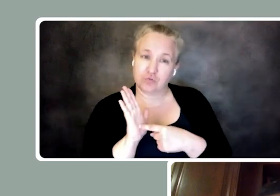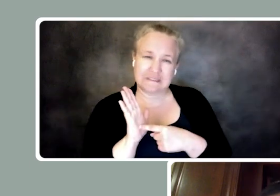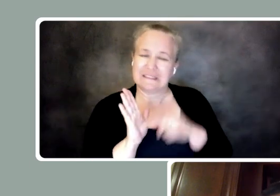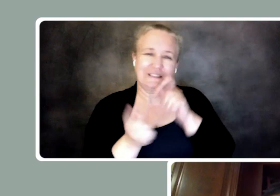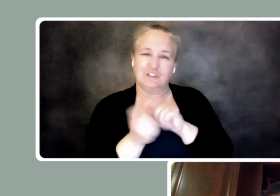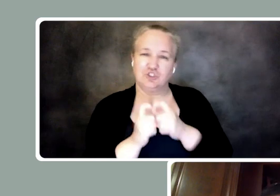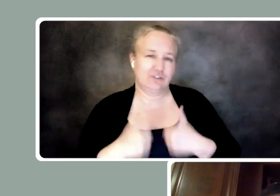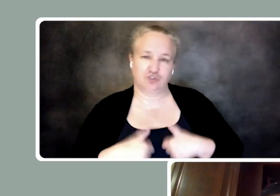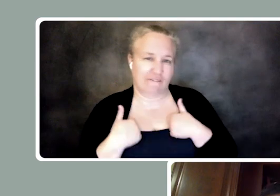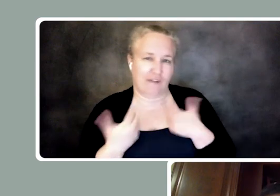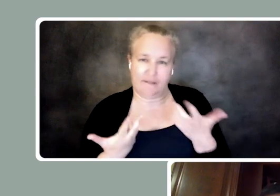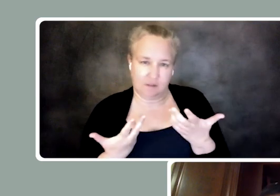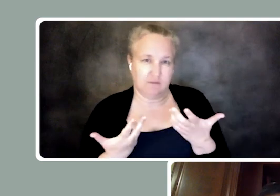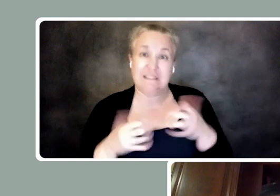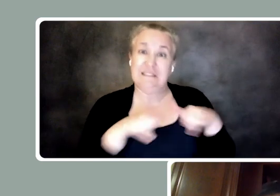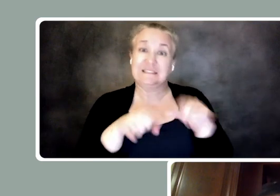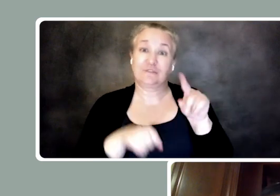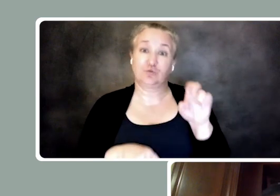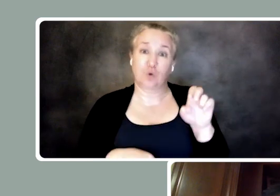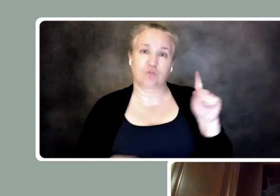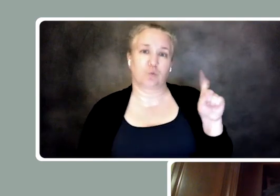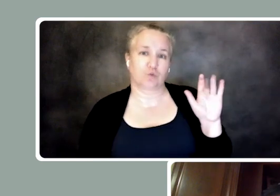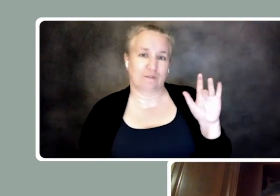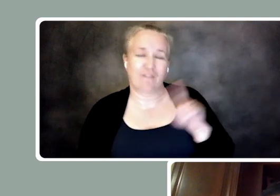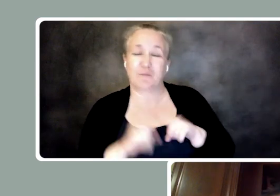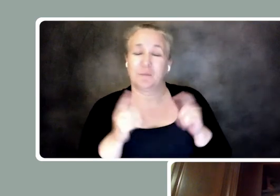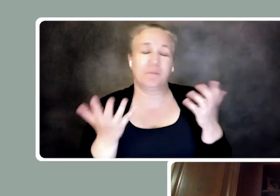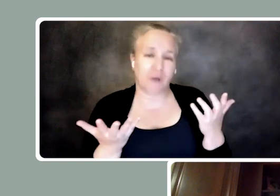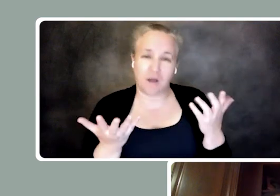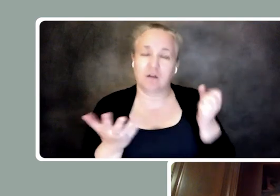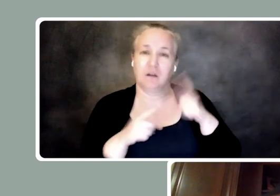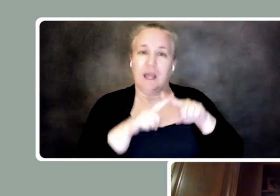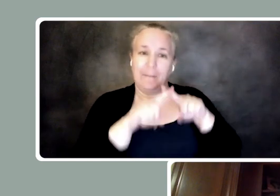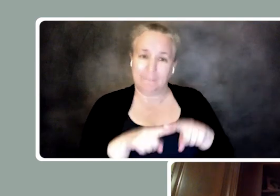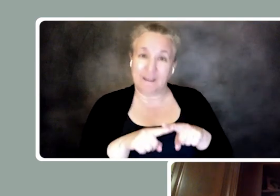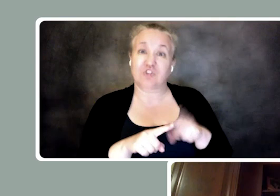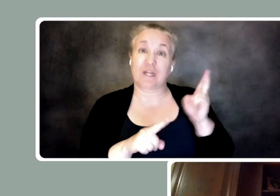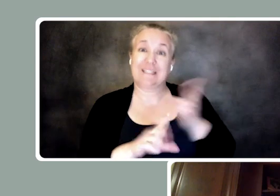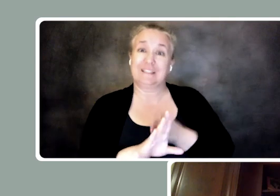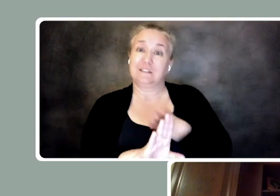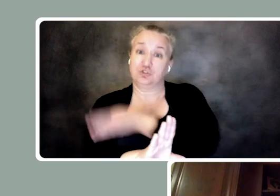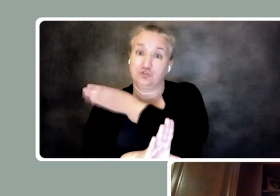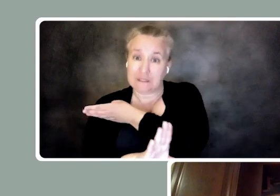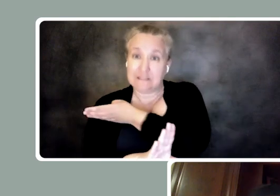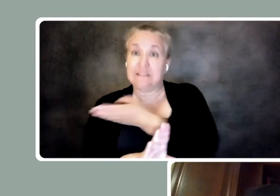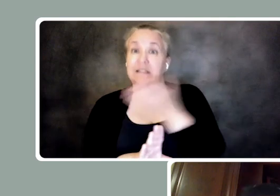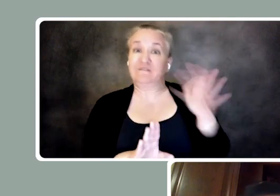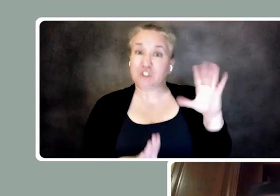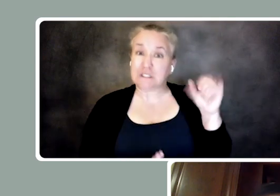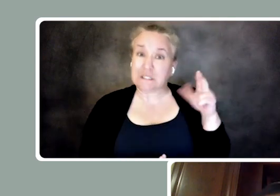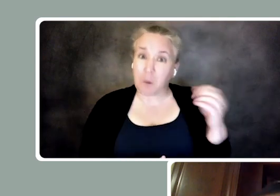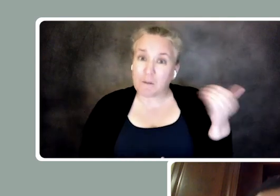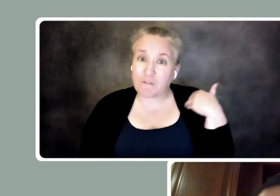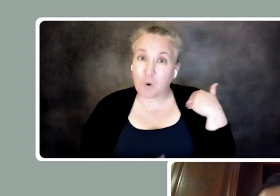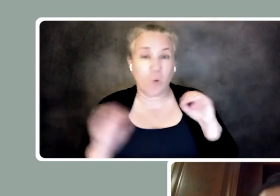survival. The standard dose is 125, but based on the prior history, if you got chemotherapy before, if you did not get